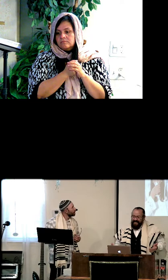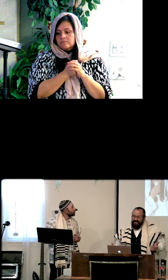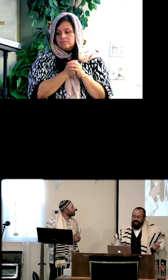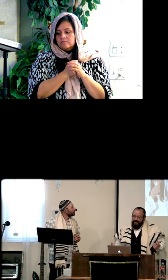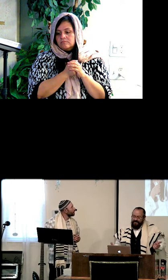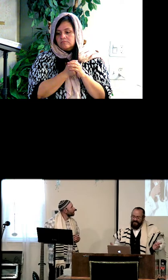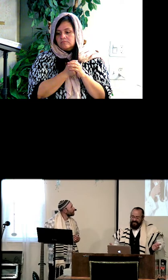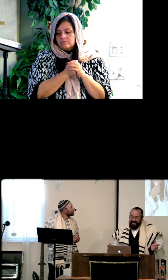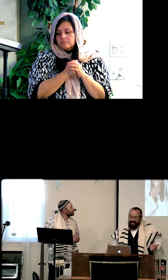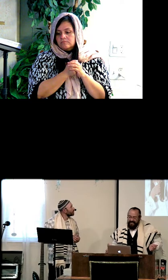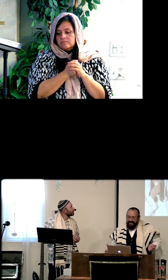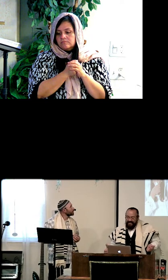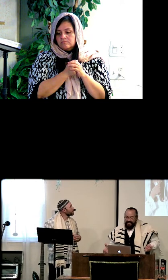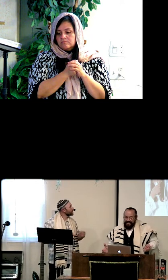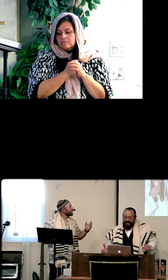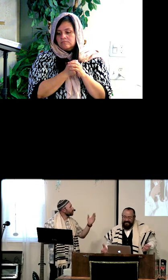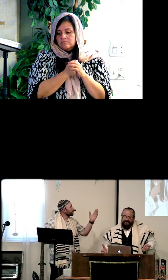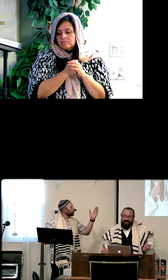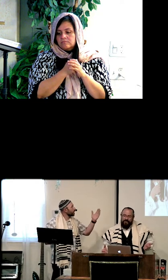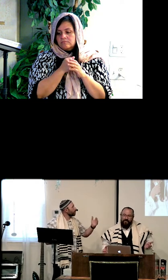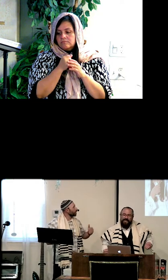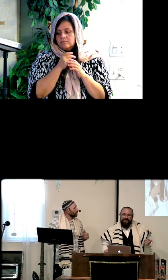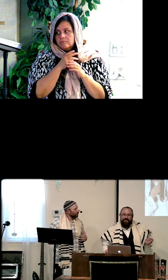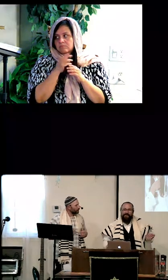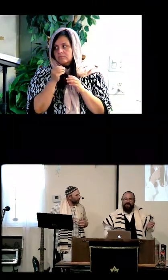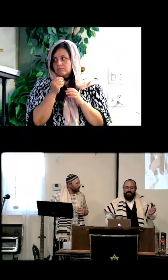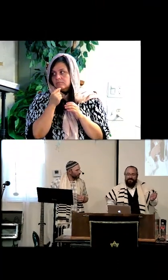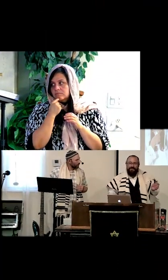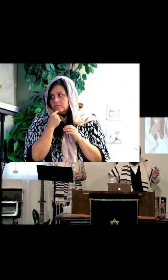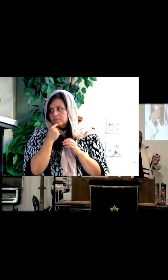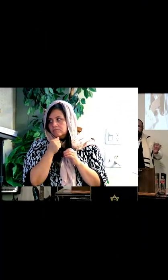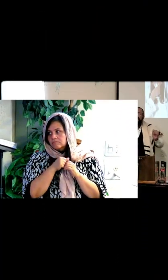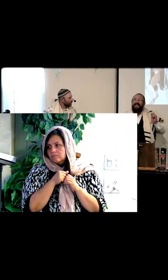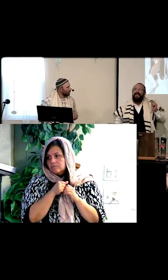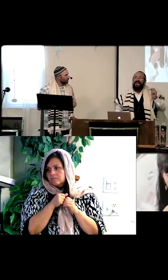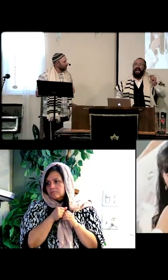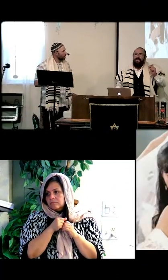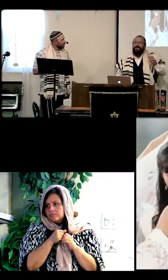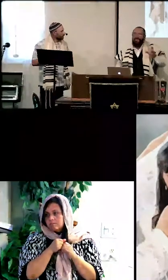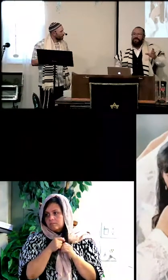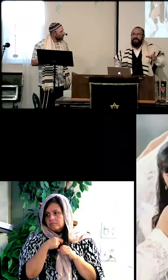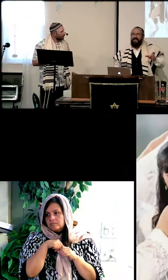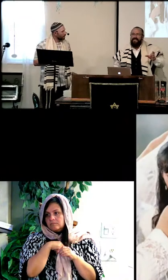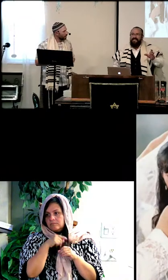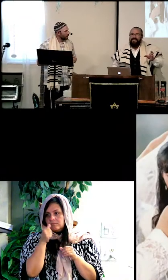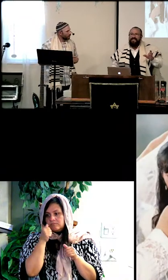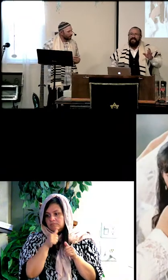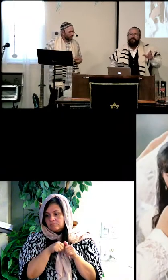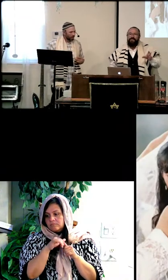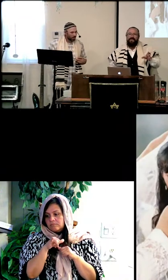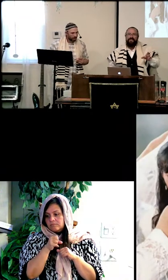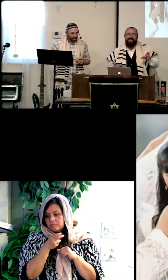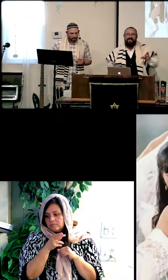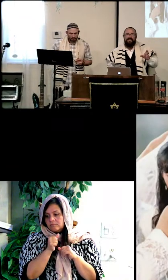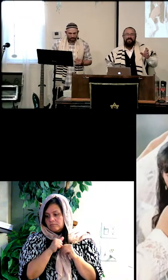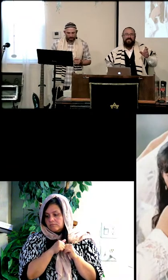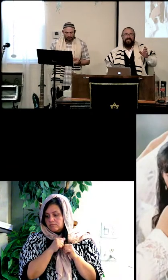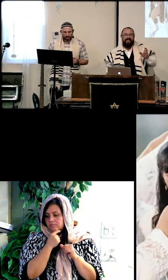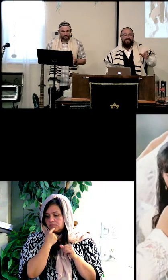And then of course the we need to remember Yeshua said what? But I will not drink this cup